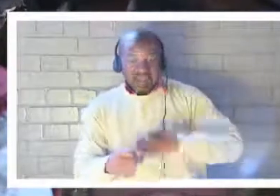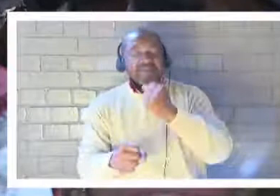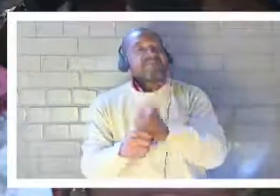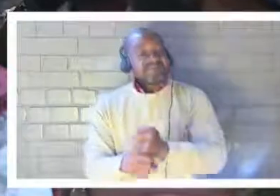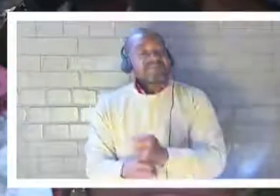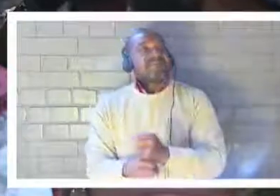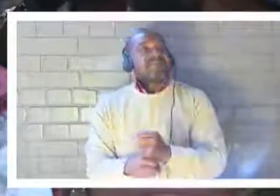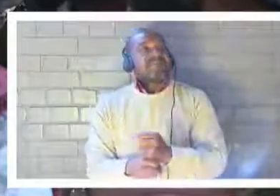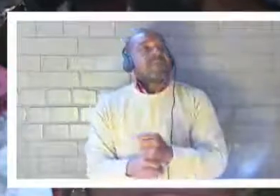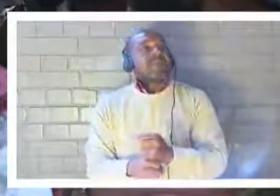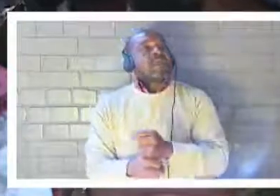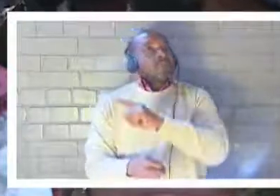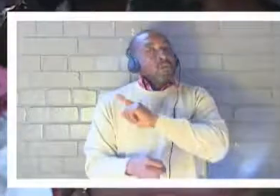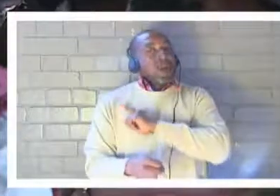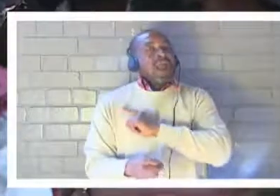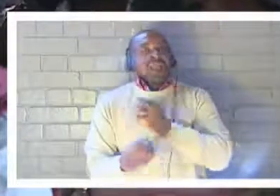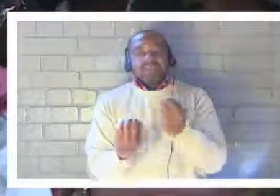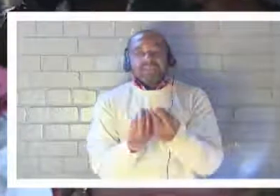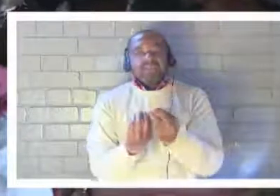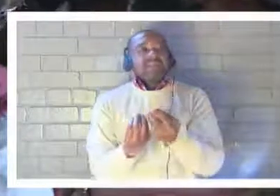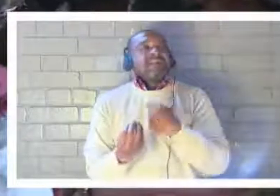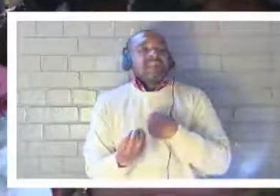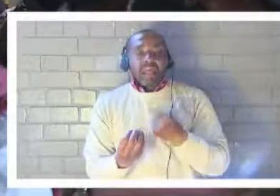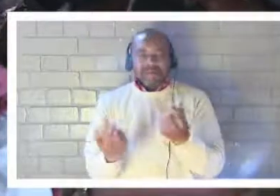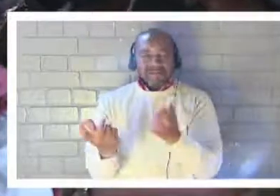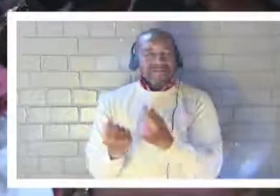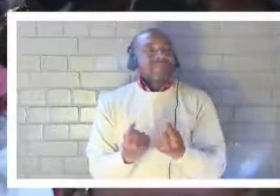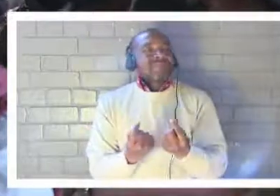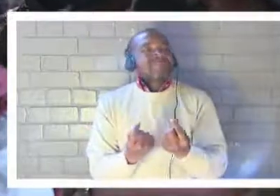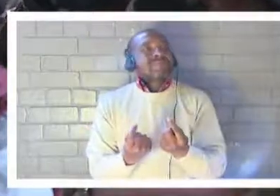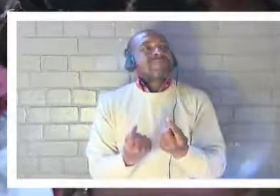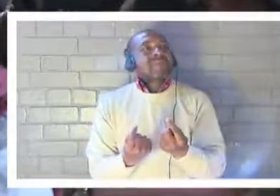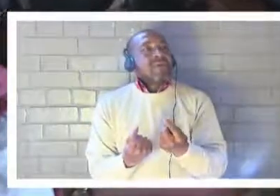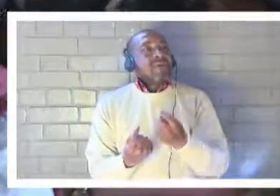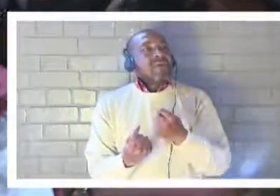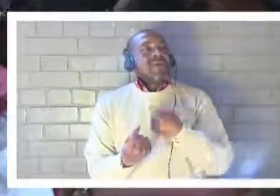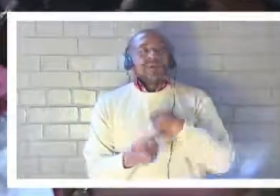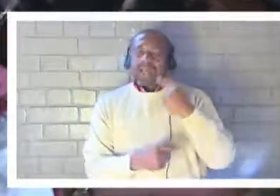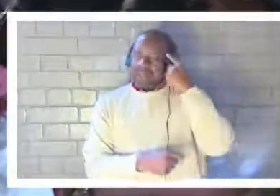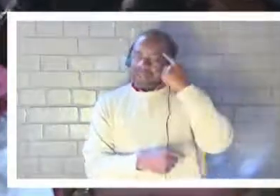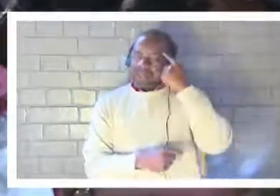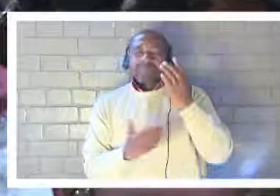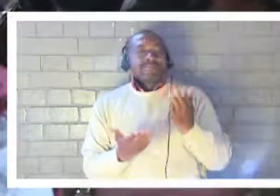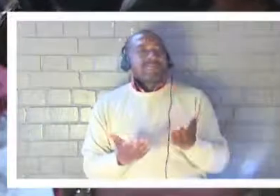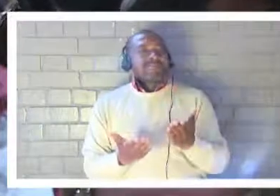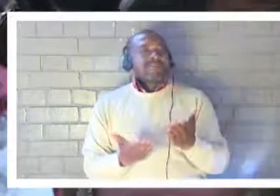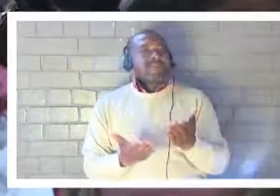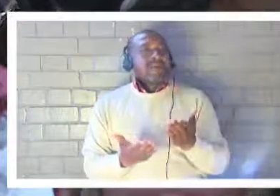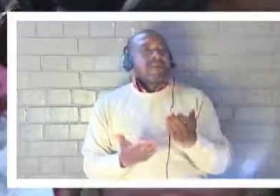Hospital. As one person, I think I've done more than the whole DID group.